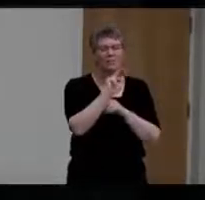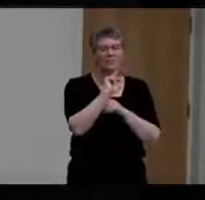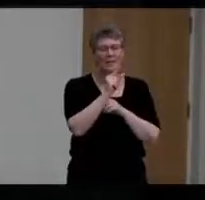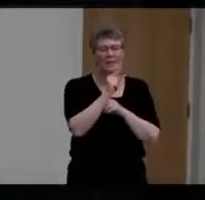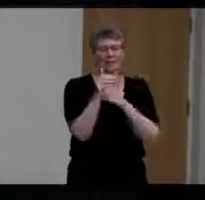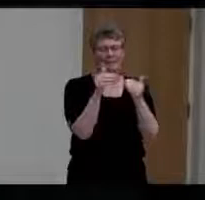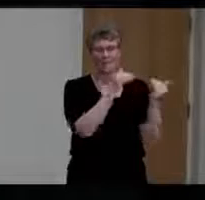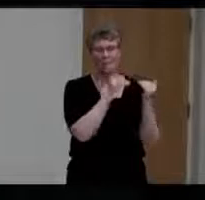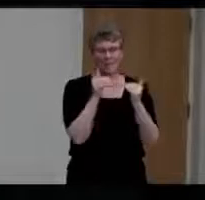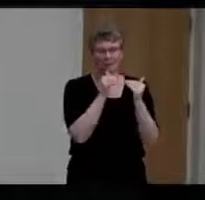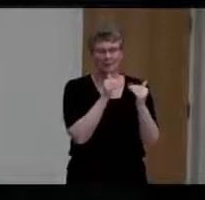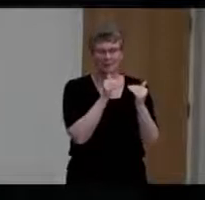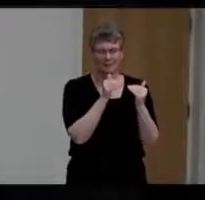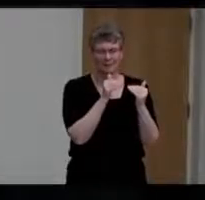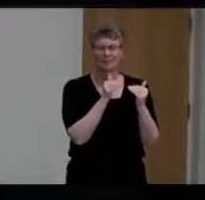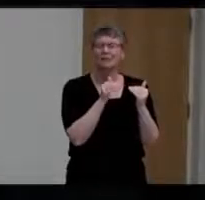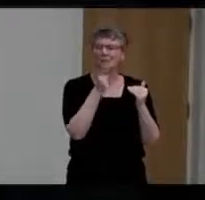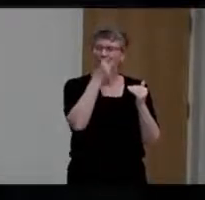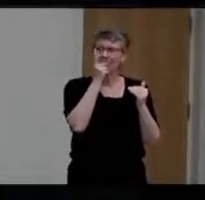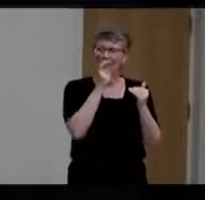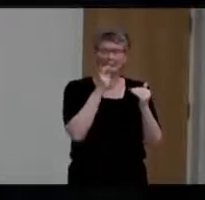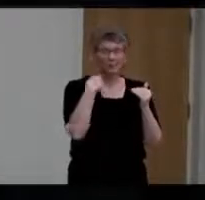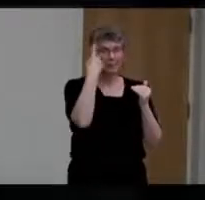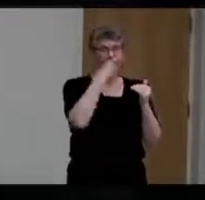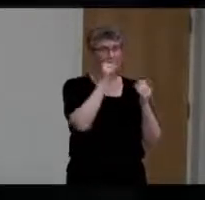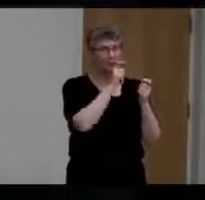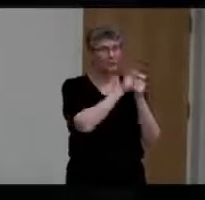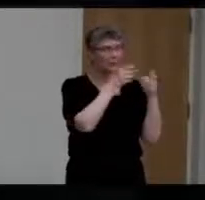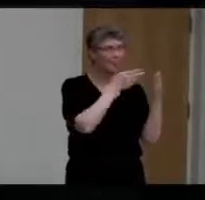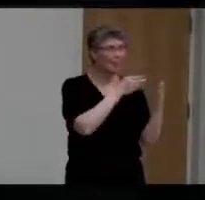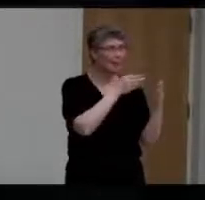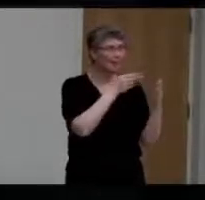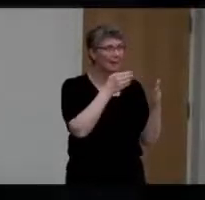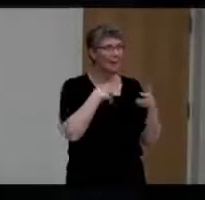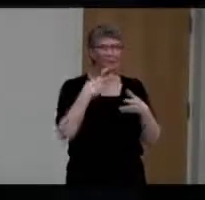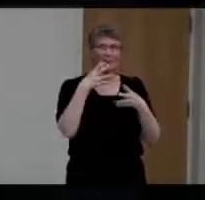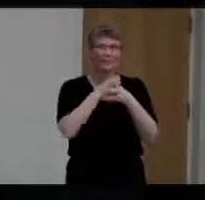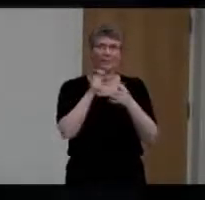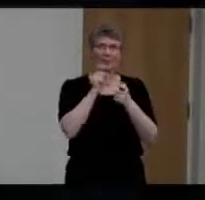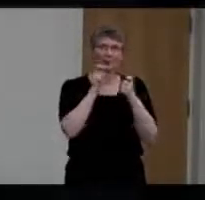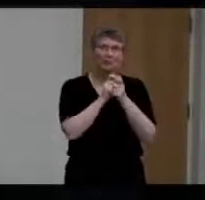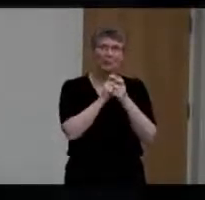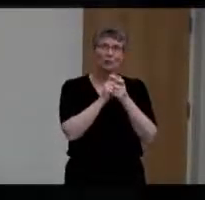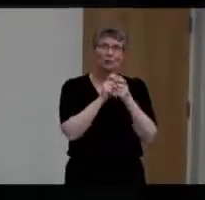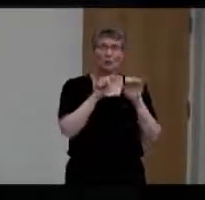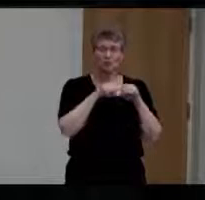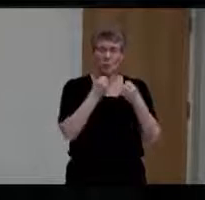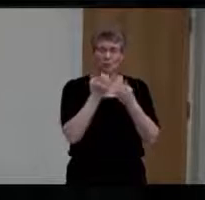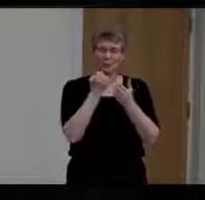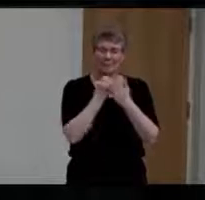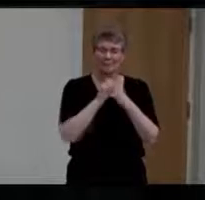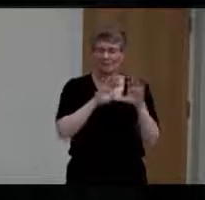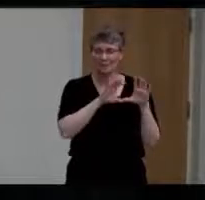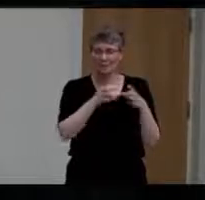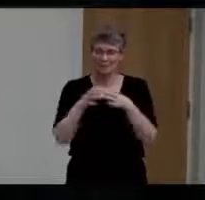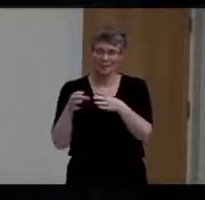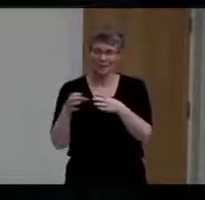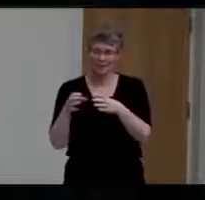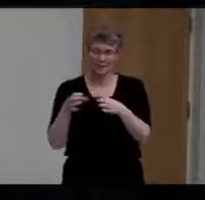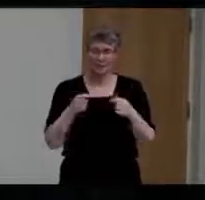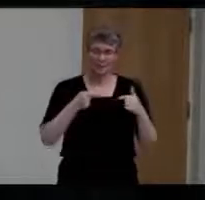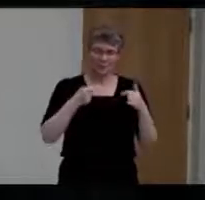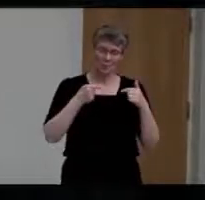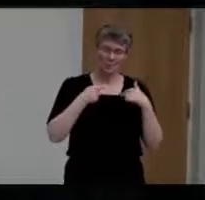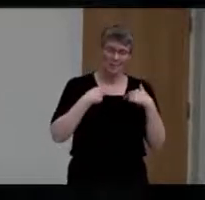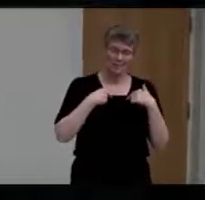way, we're part of certain socioeconomic groups, and it looks different. Asking different kinds of people to share their data looks different. Yeah. It